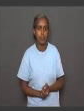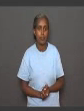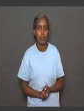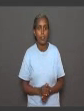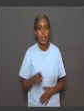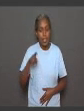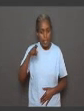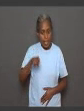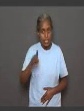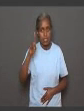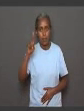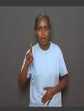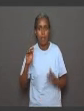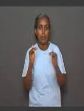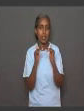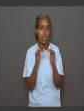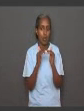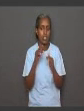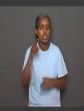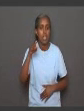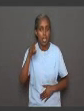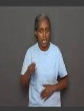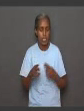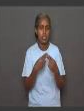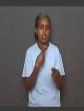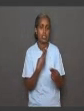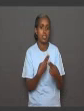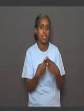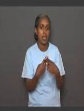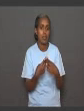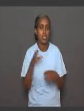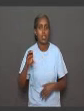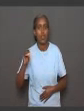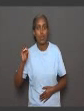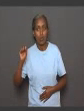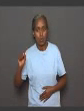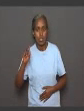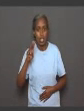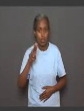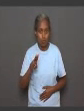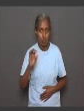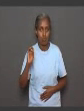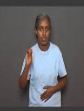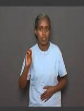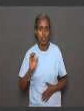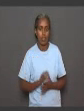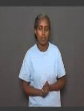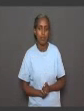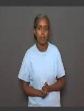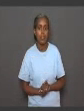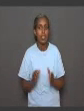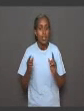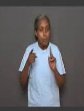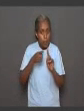X prime equals x times cosine 2 theta